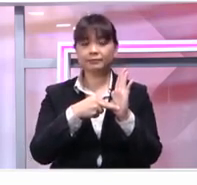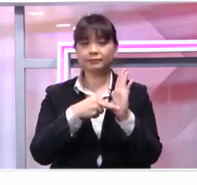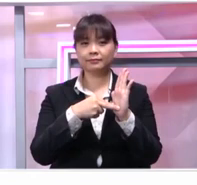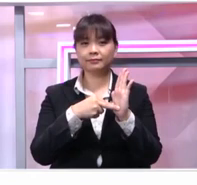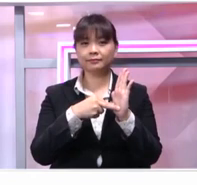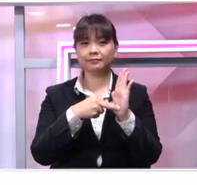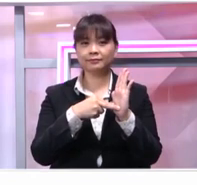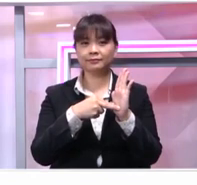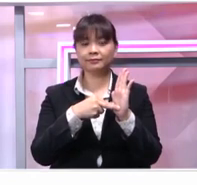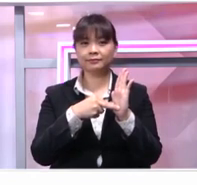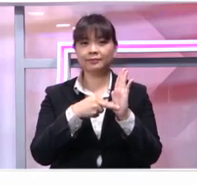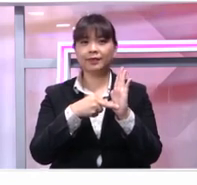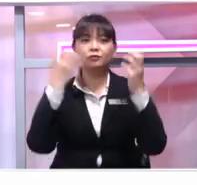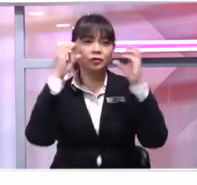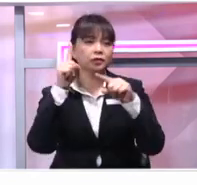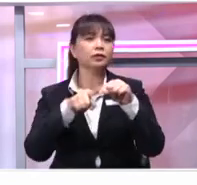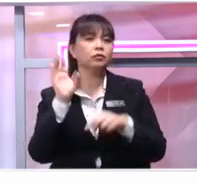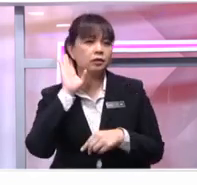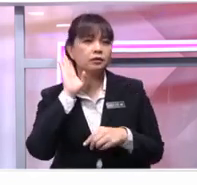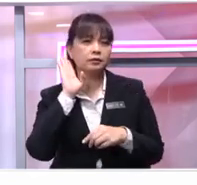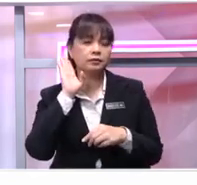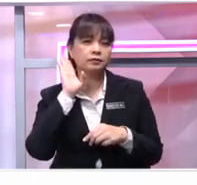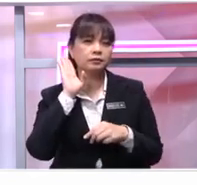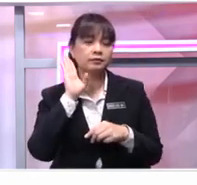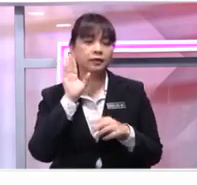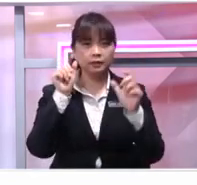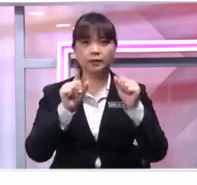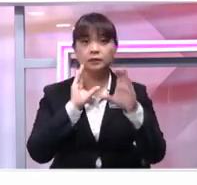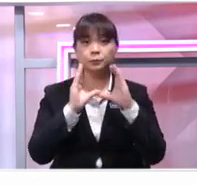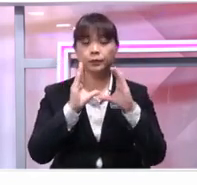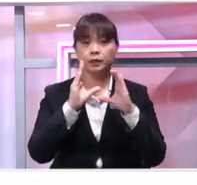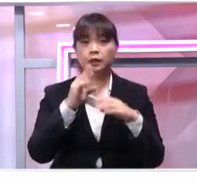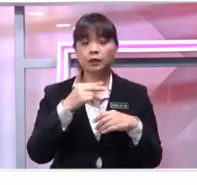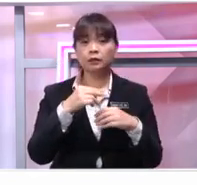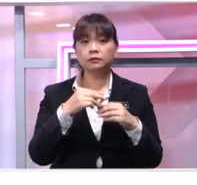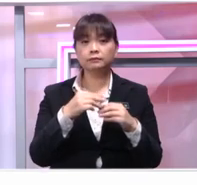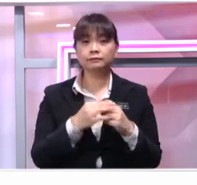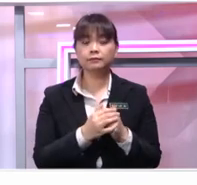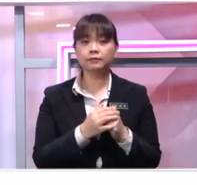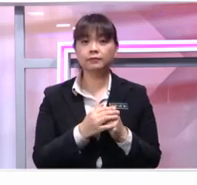Hanis? My dear, I cannot hear you. Yep. Can you speak louder or...